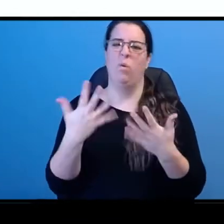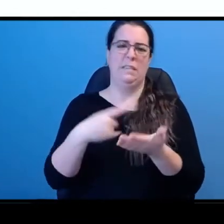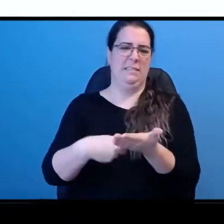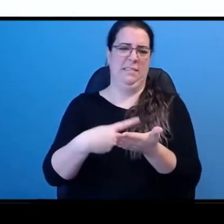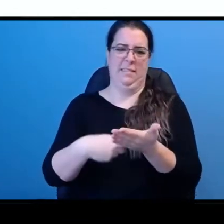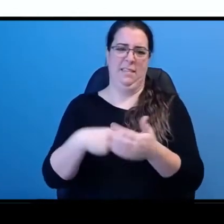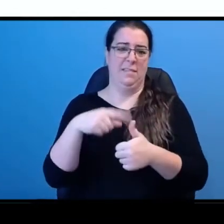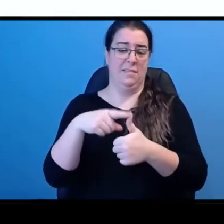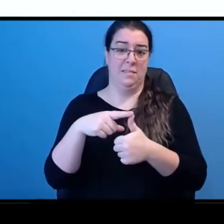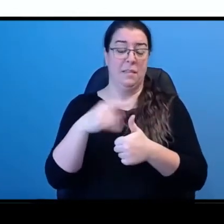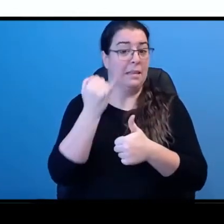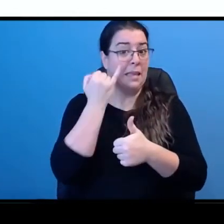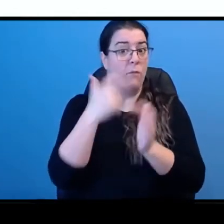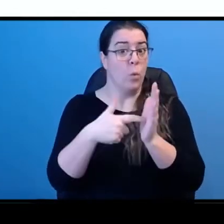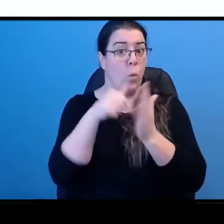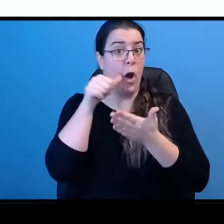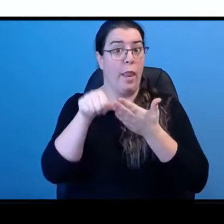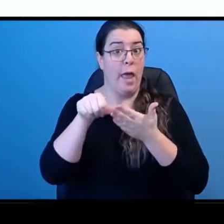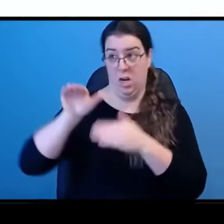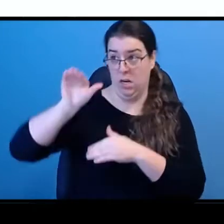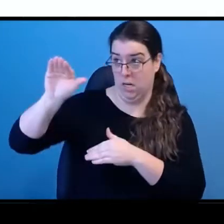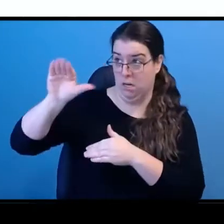letter, ask well in advance.